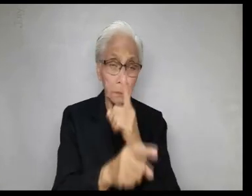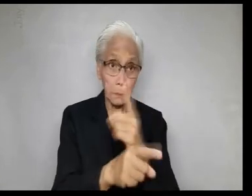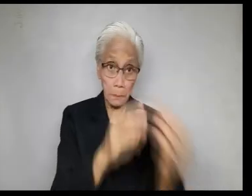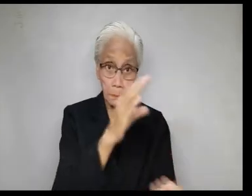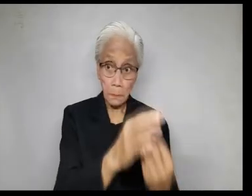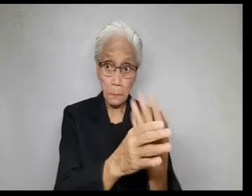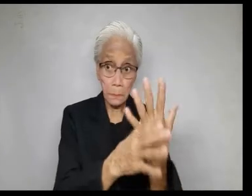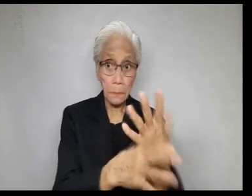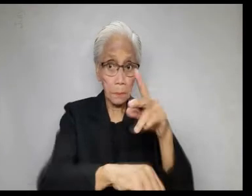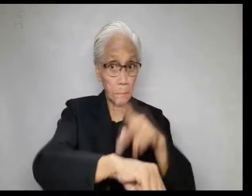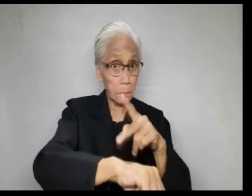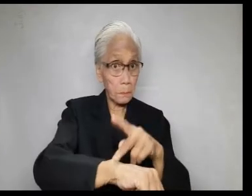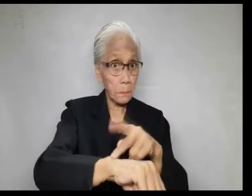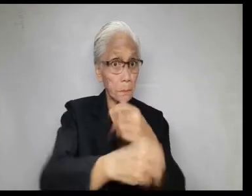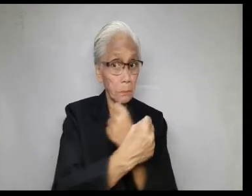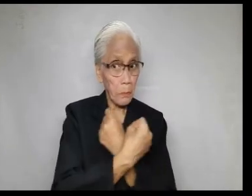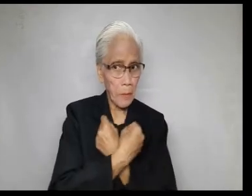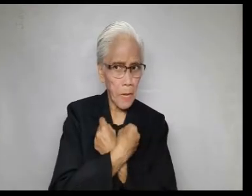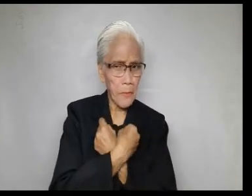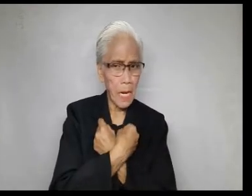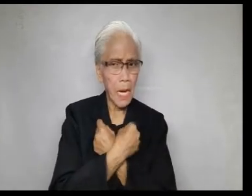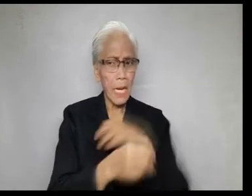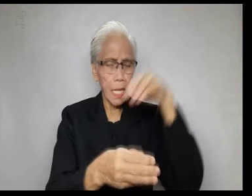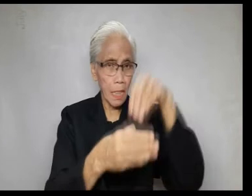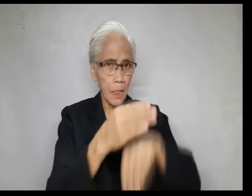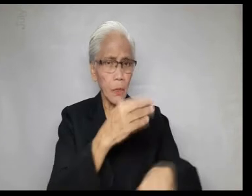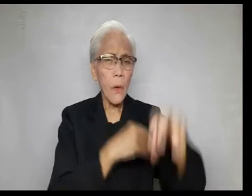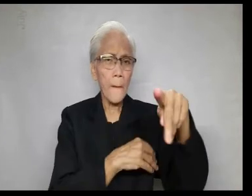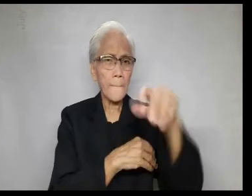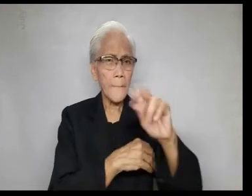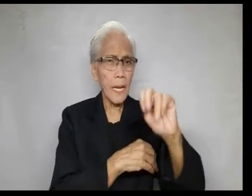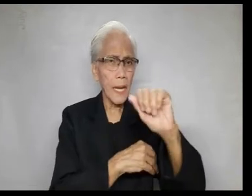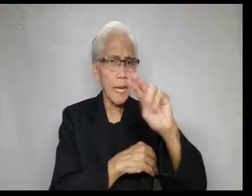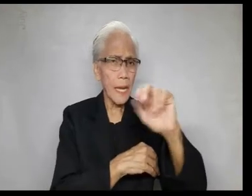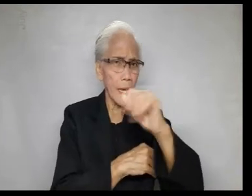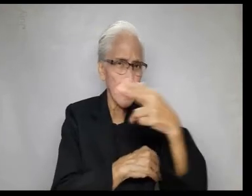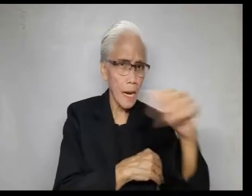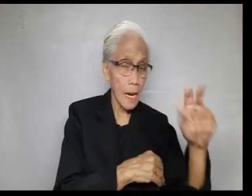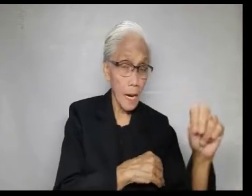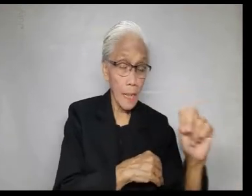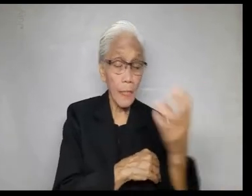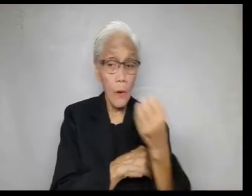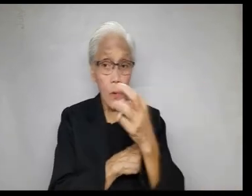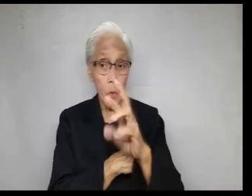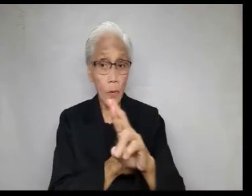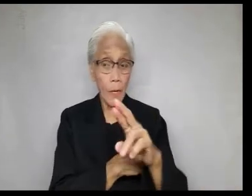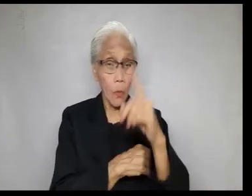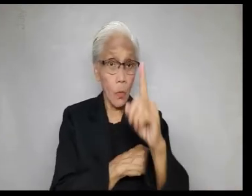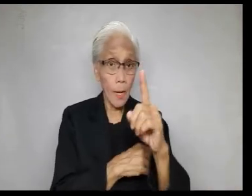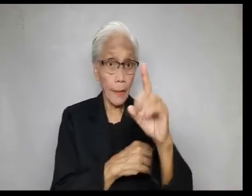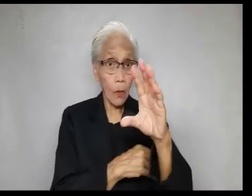community, is what will nurture the growth of Peter's pagmamahal into